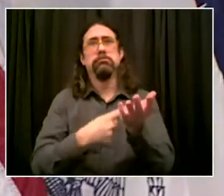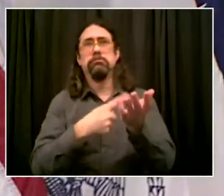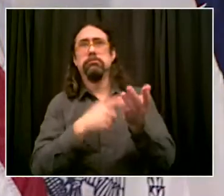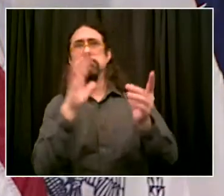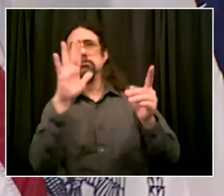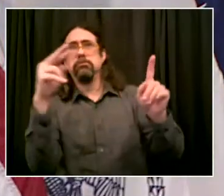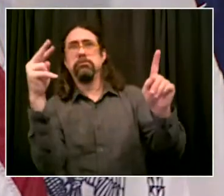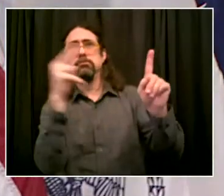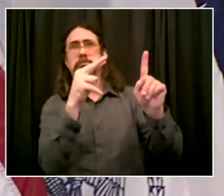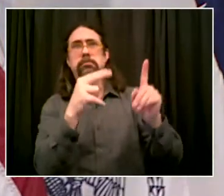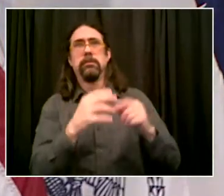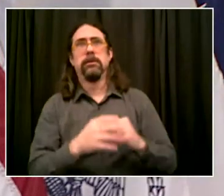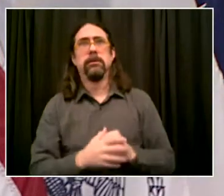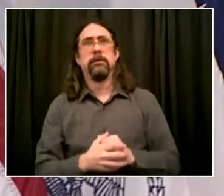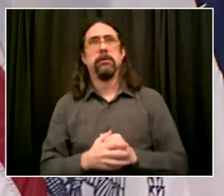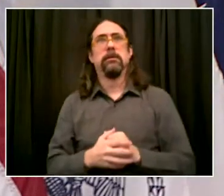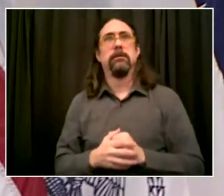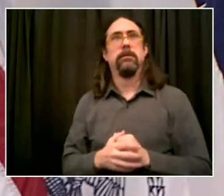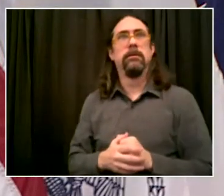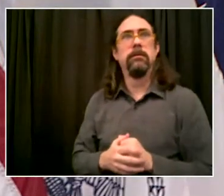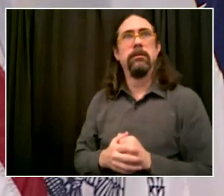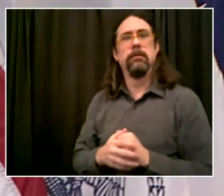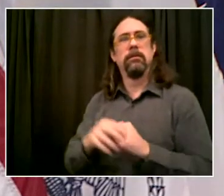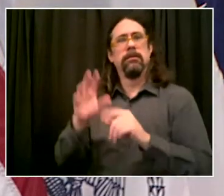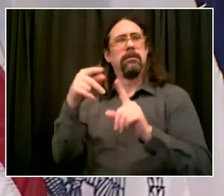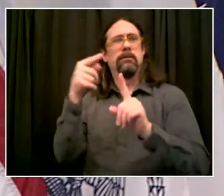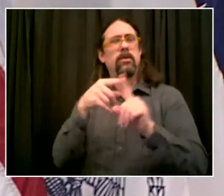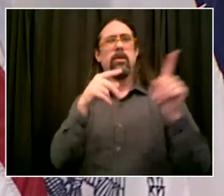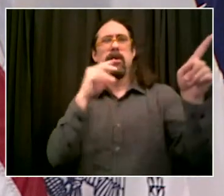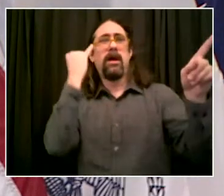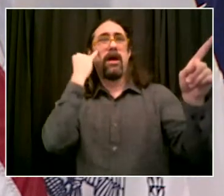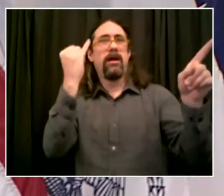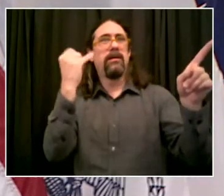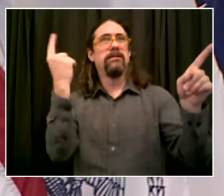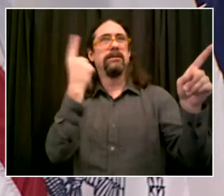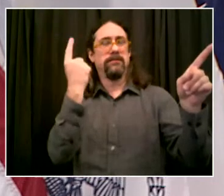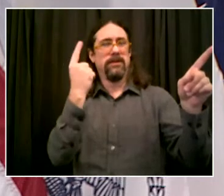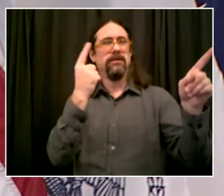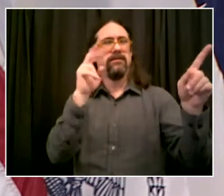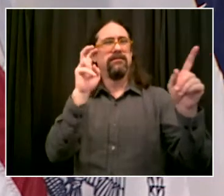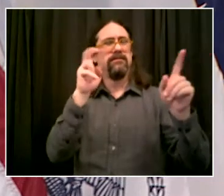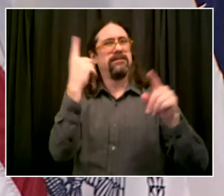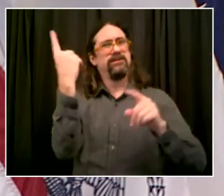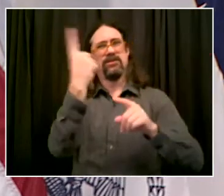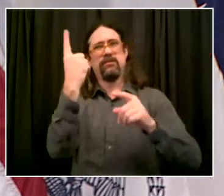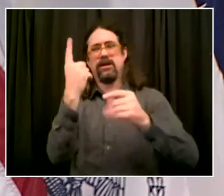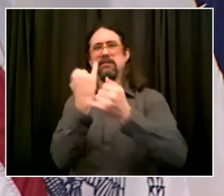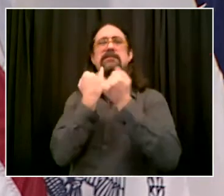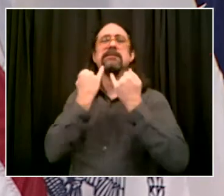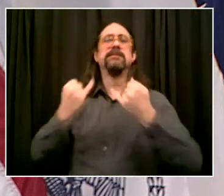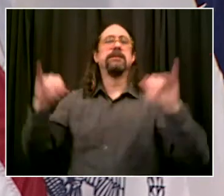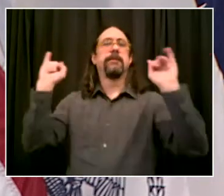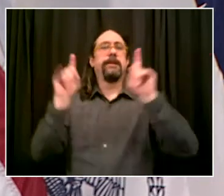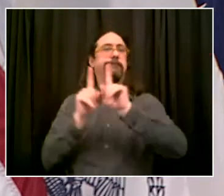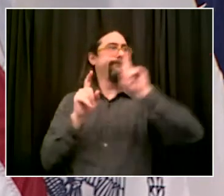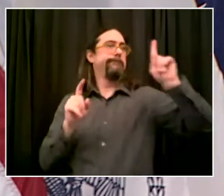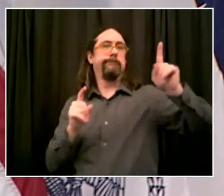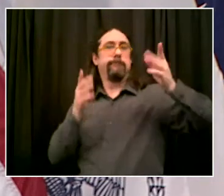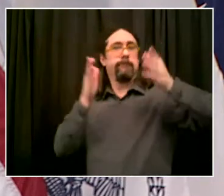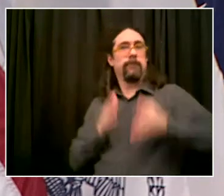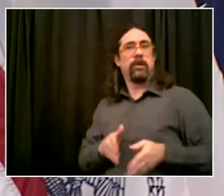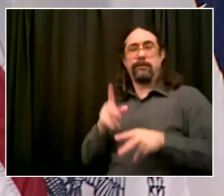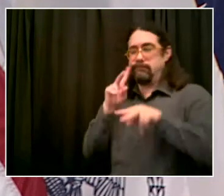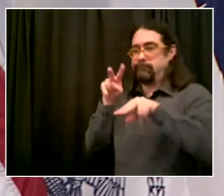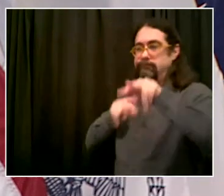work best is when the government that's elected by the people ensures that the people's interests